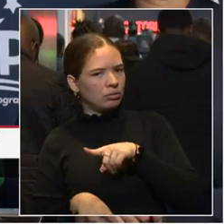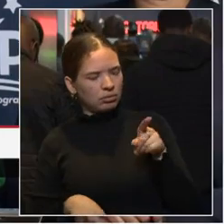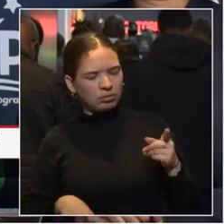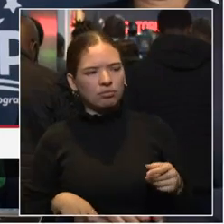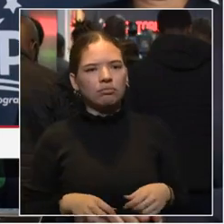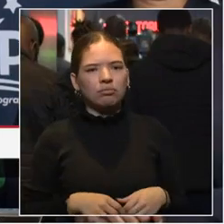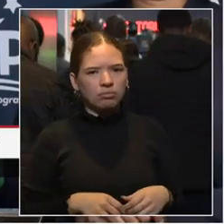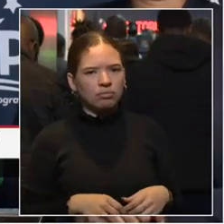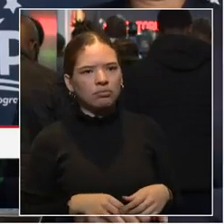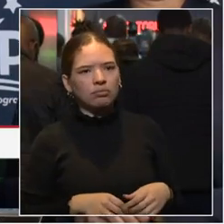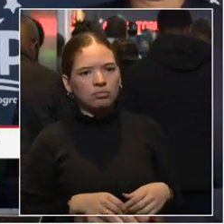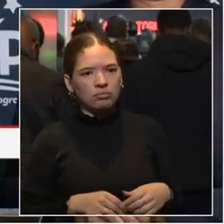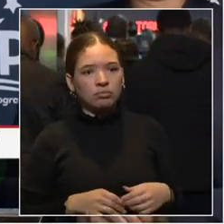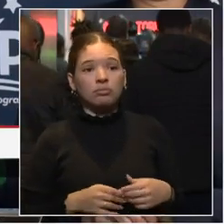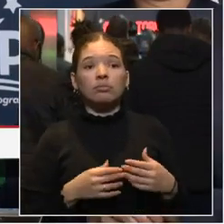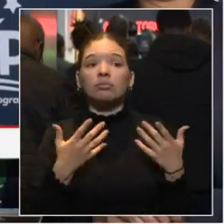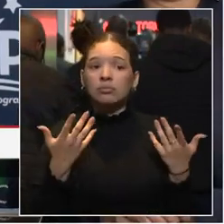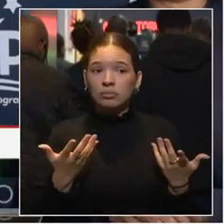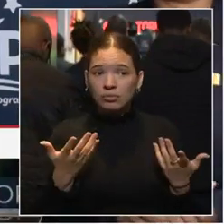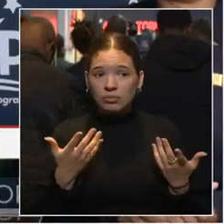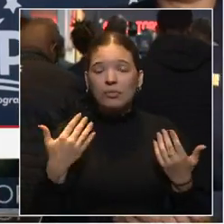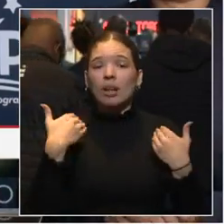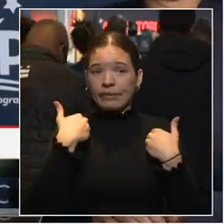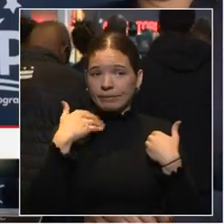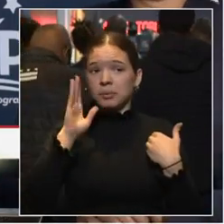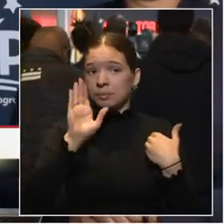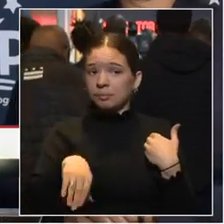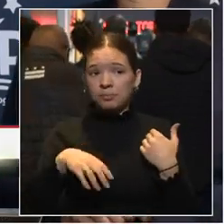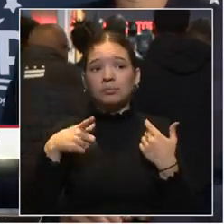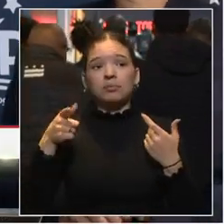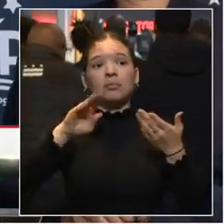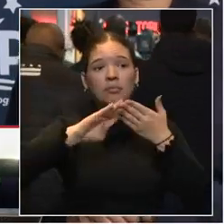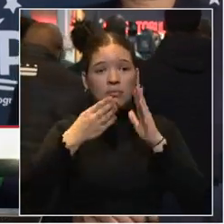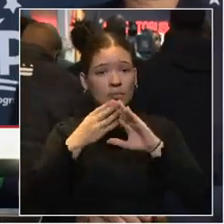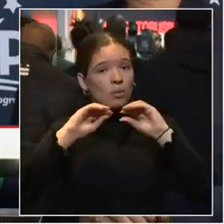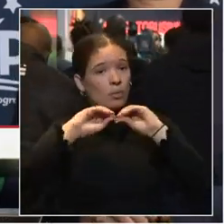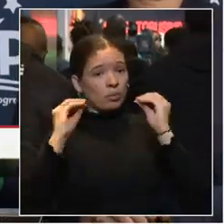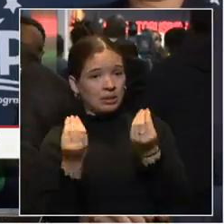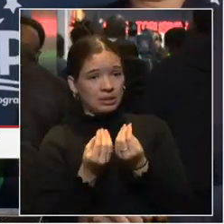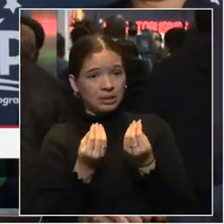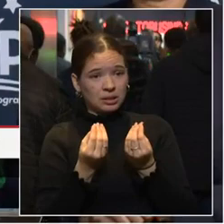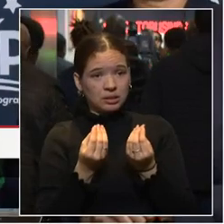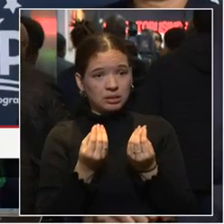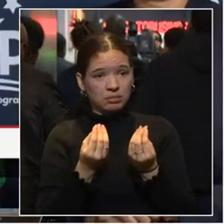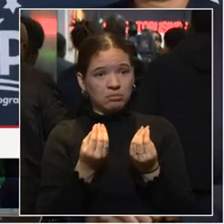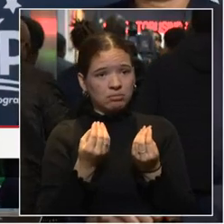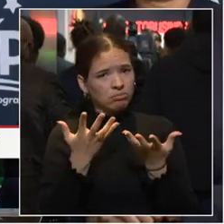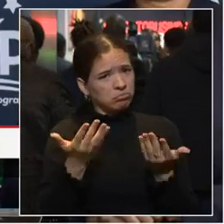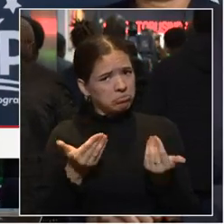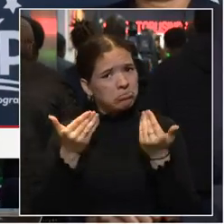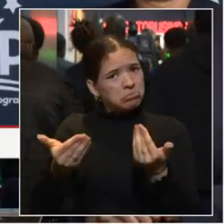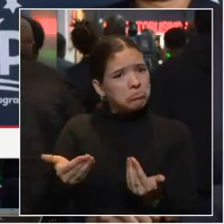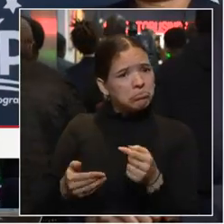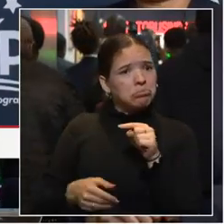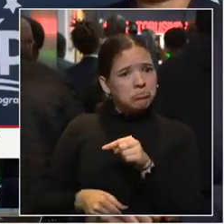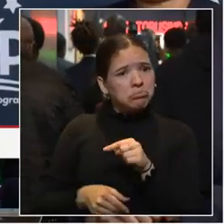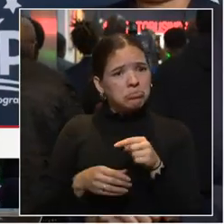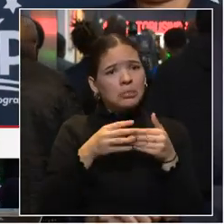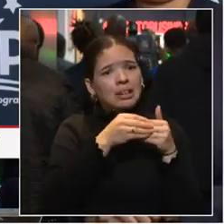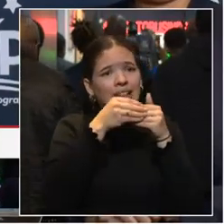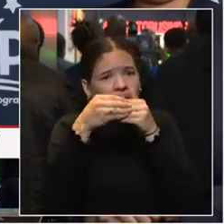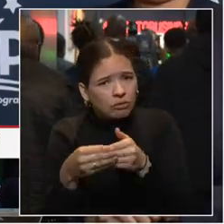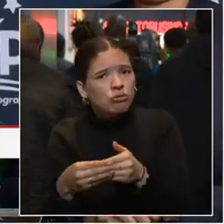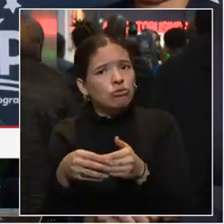community-based organizations that have stepped up and that are not only serving as employers, but we have some young people that come to us